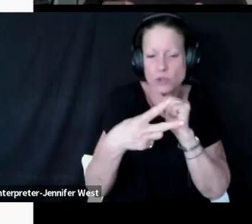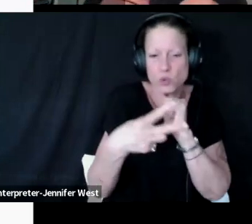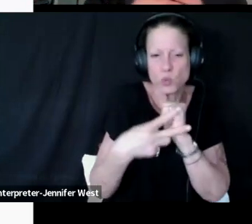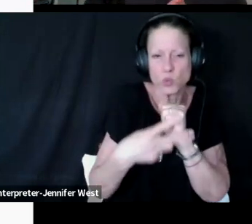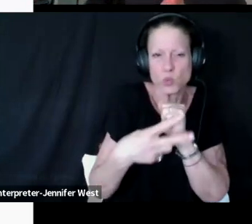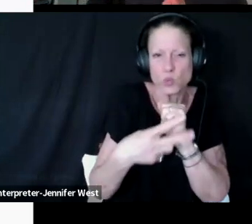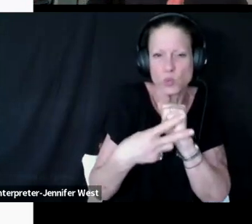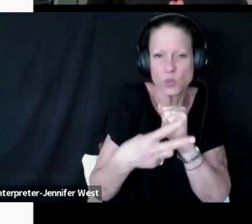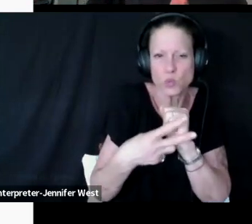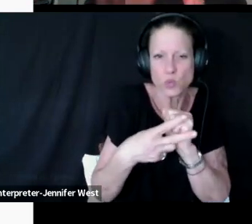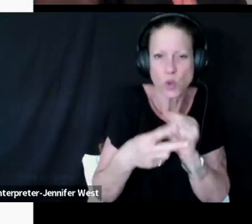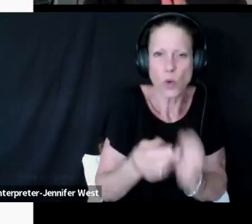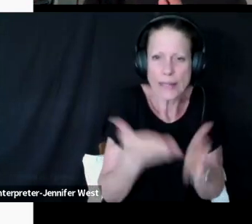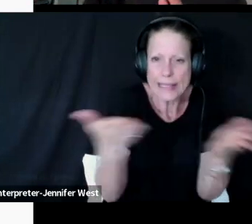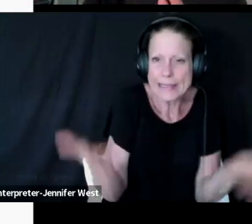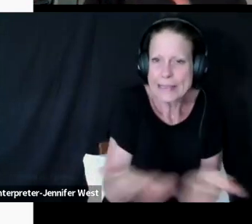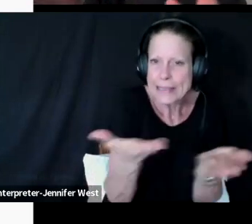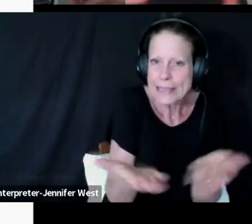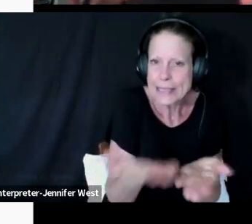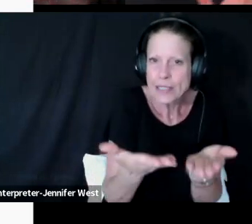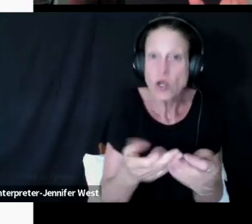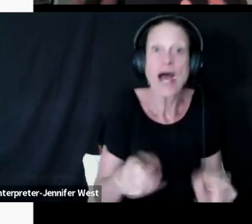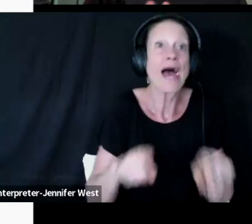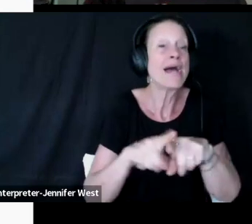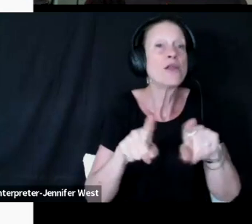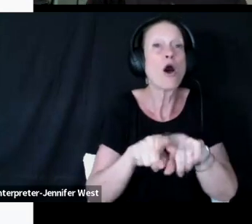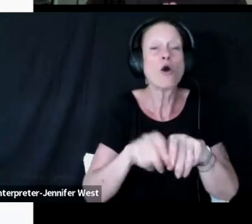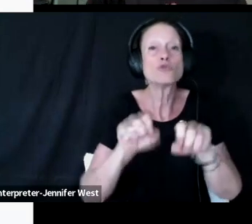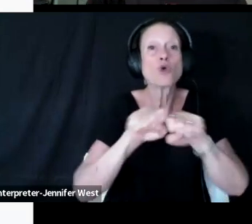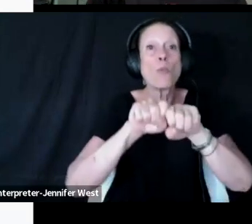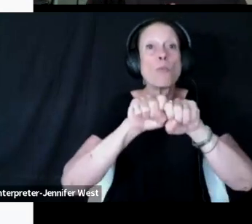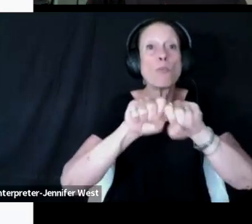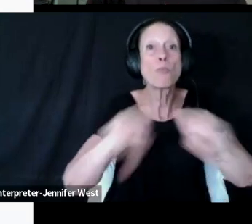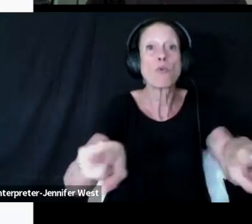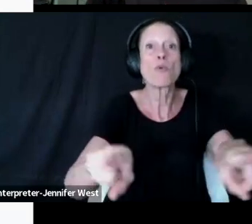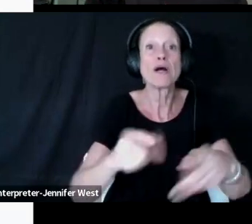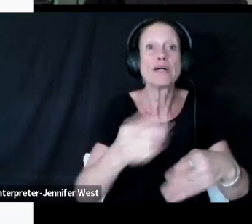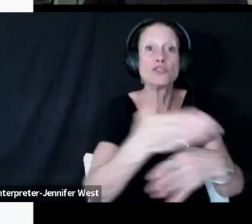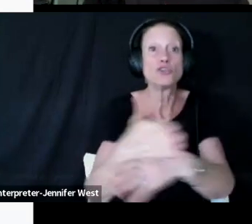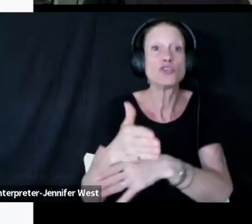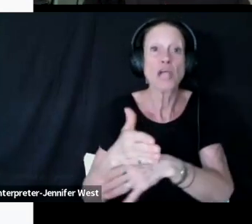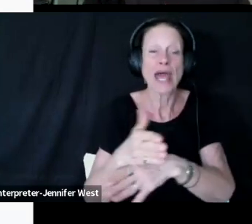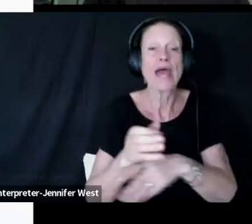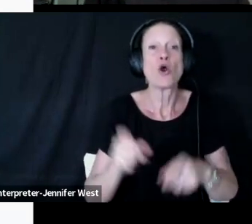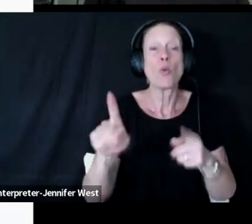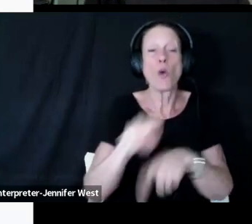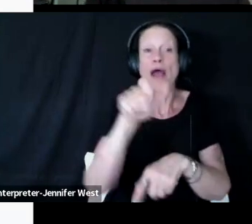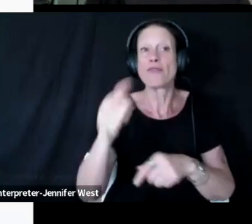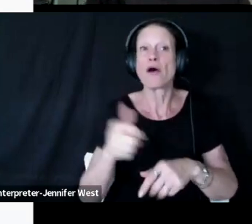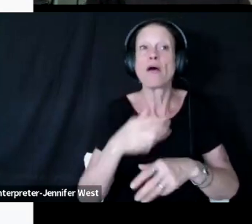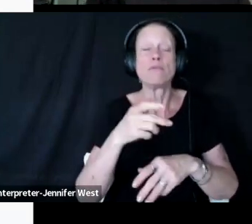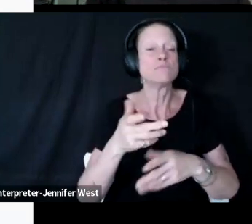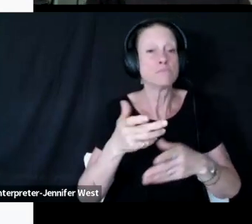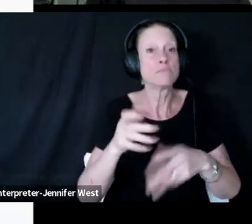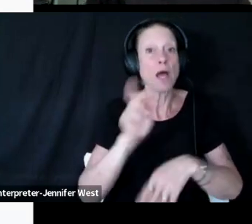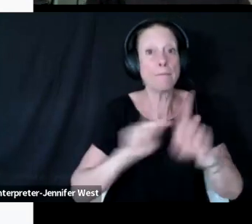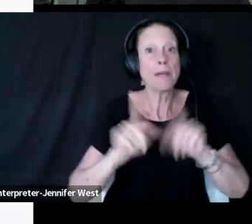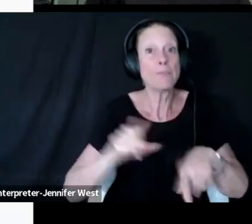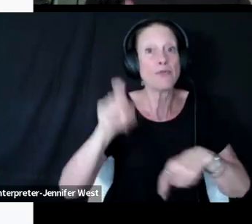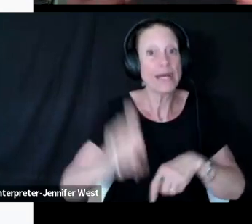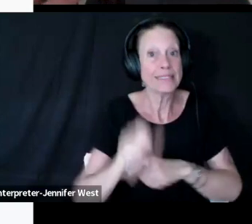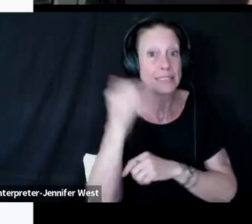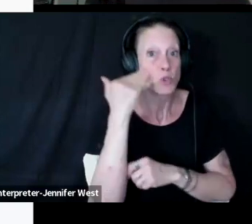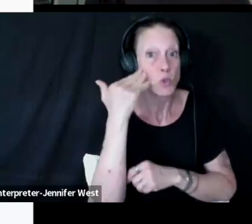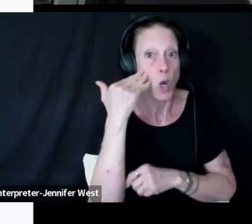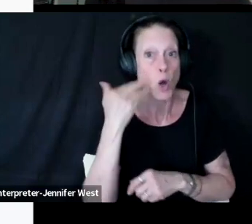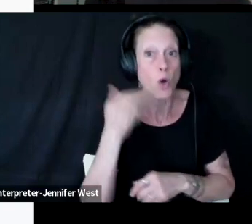Plan, and you can also share them out. And I'll show you how you can do that as well. And then the last piece we have is